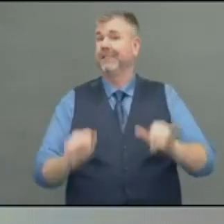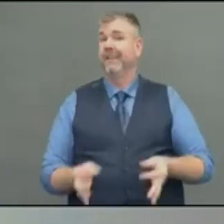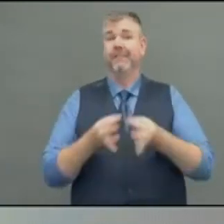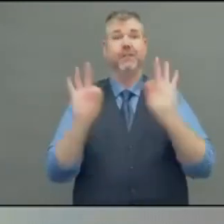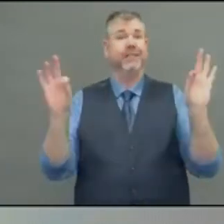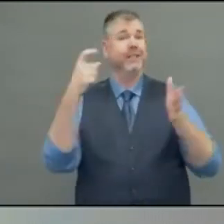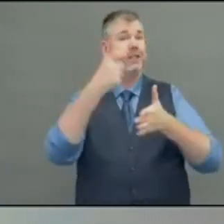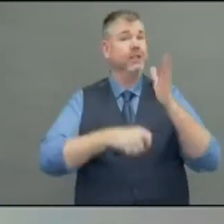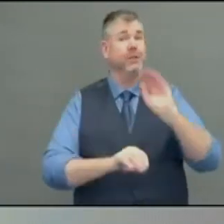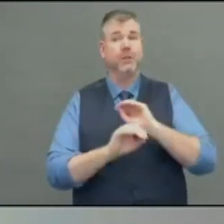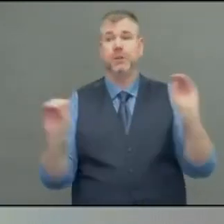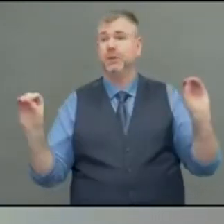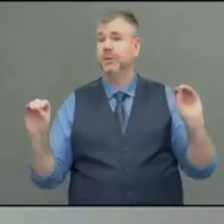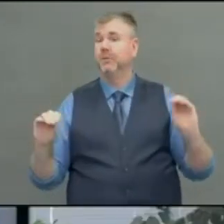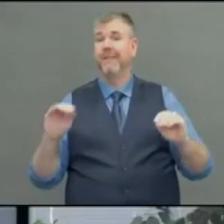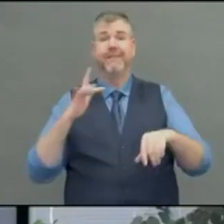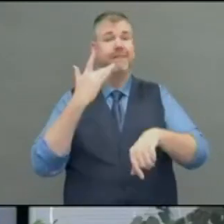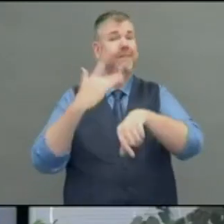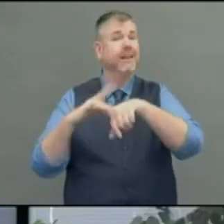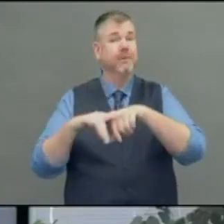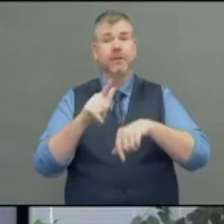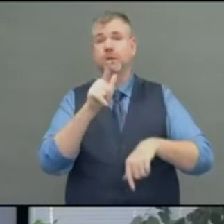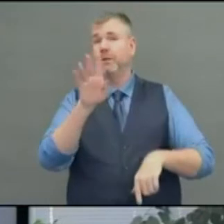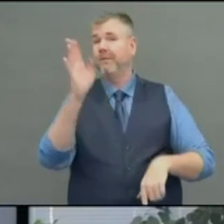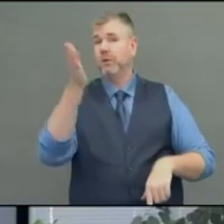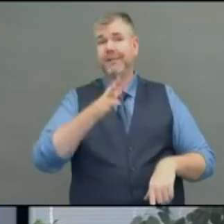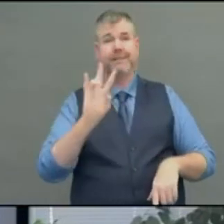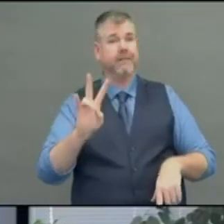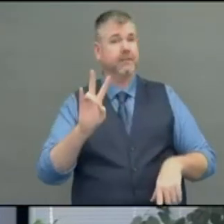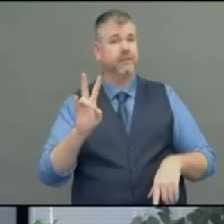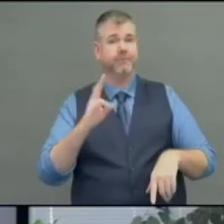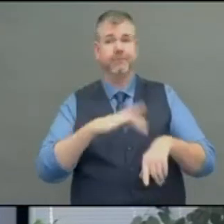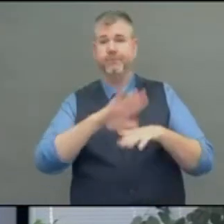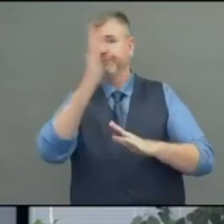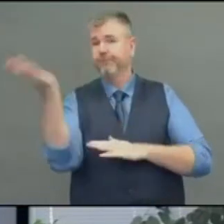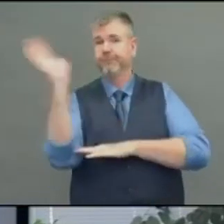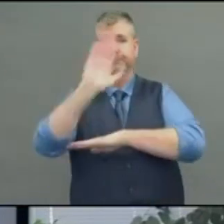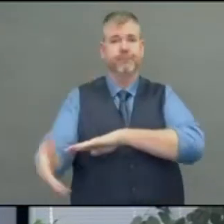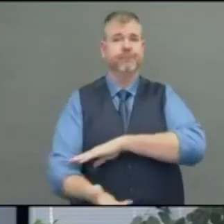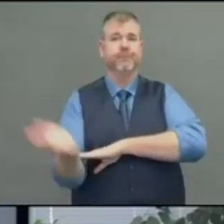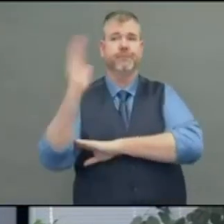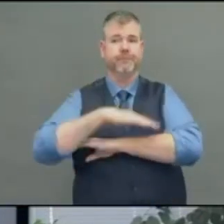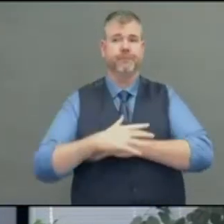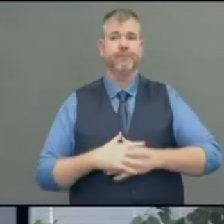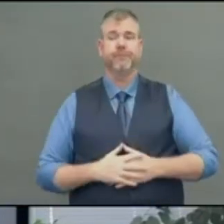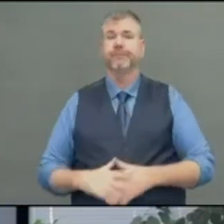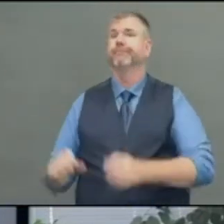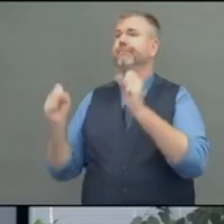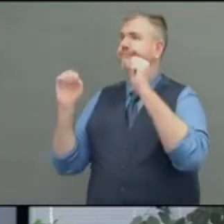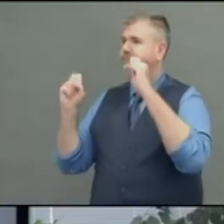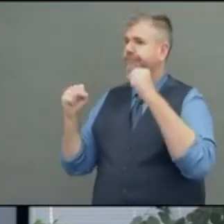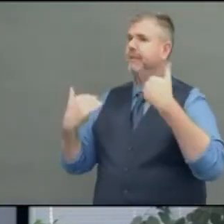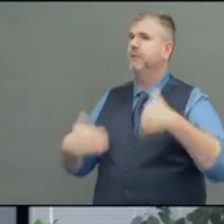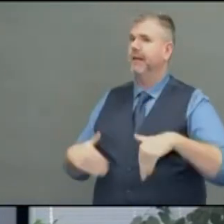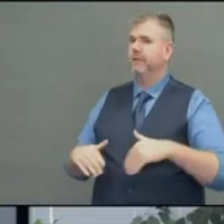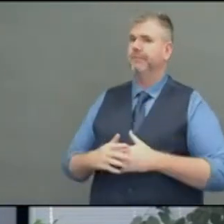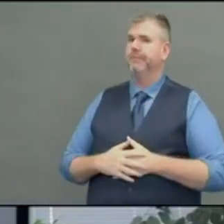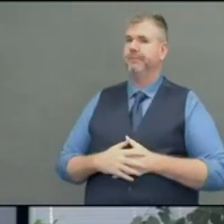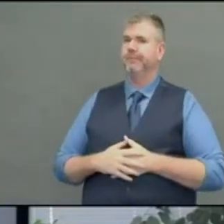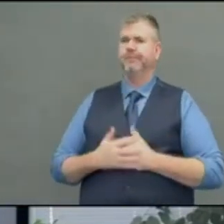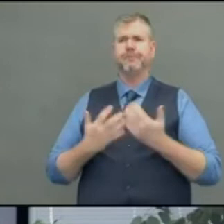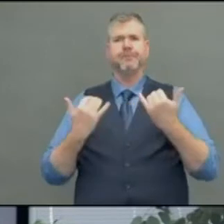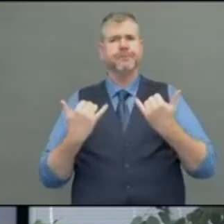24/7. Amazing. Thank you so much. And tell us more about the speech-to-speech services